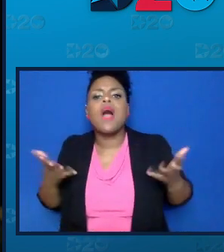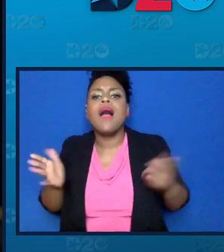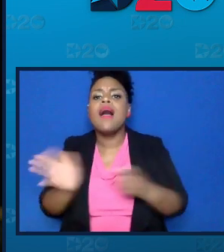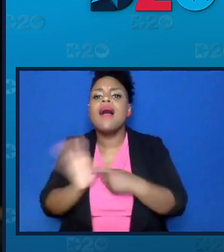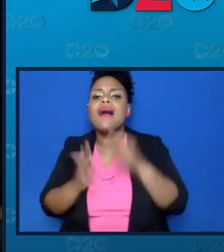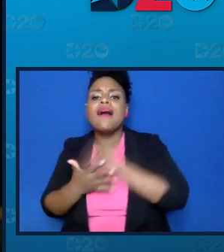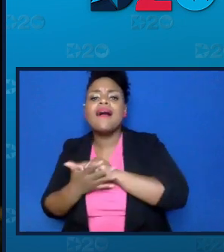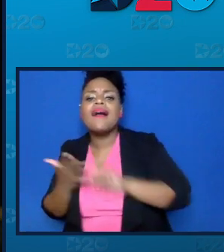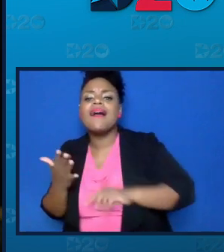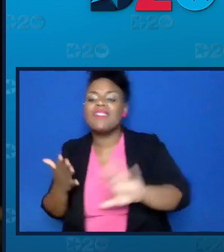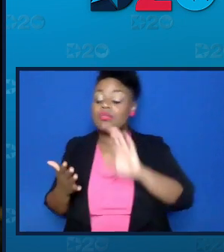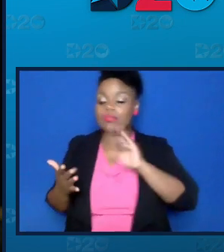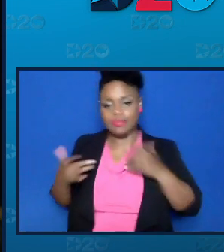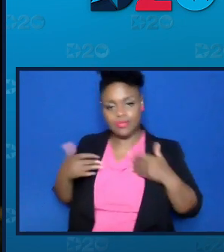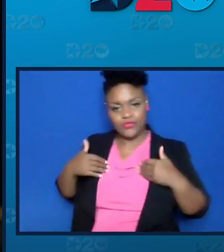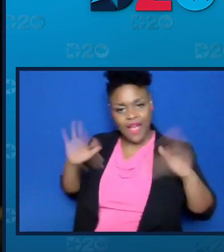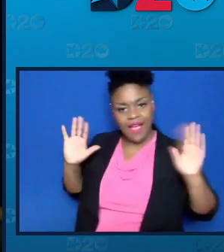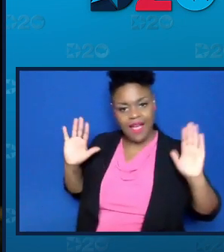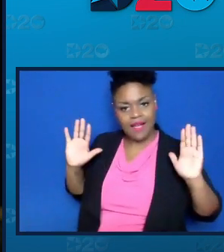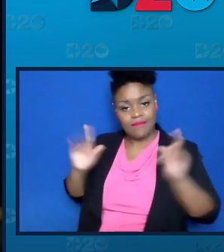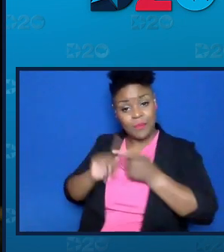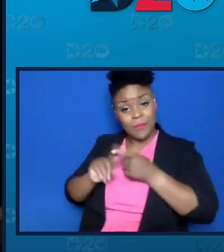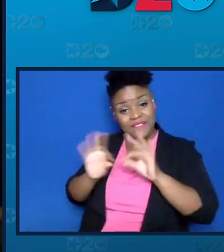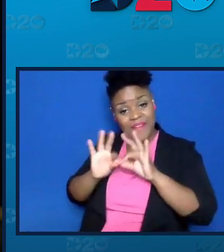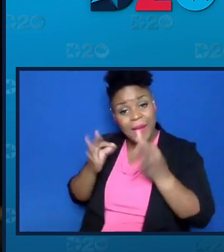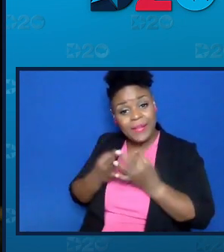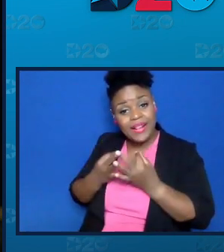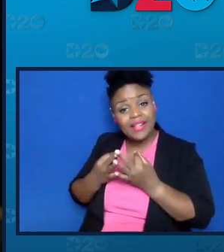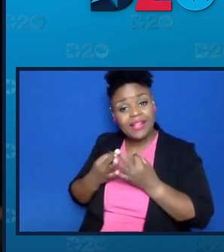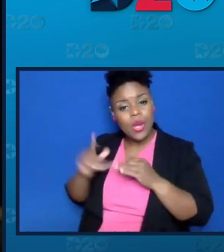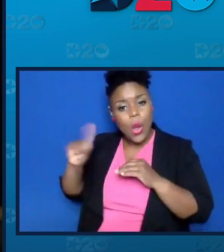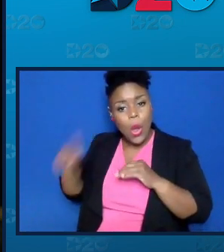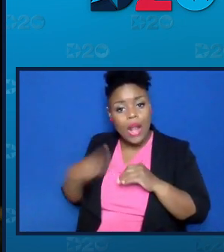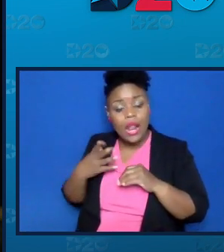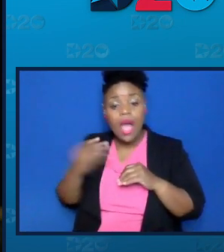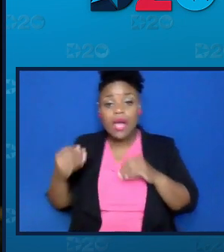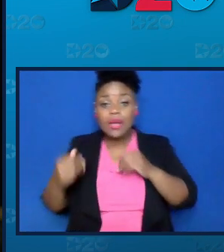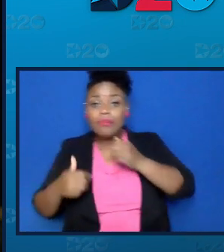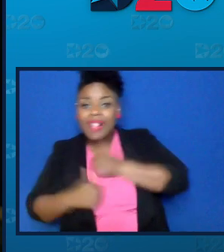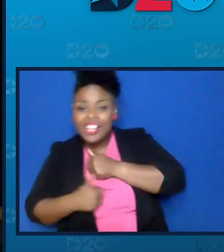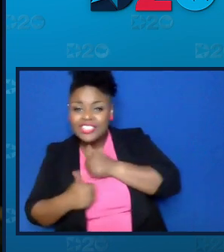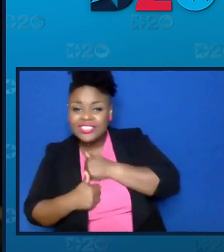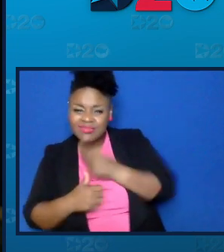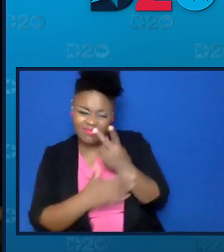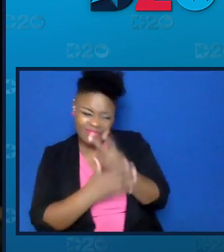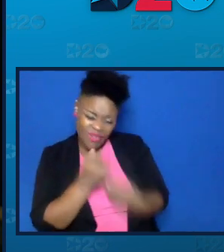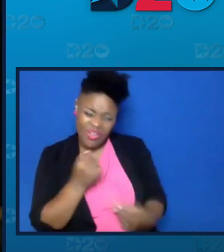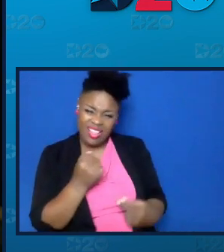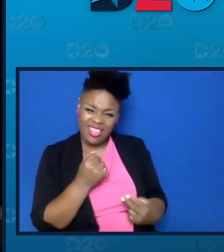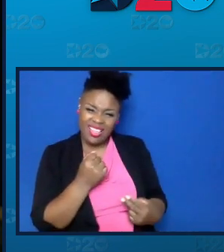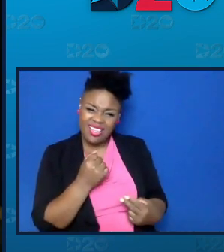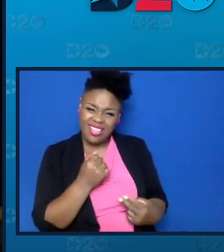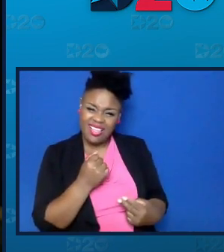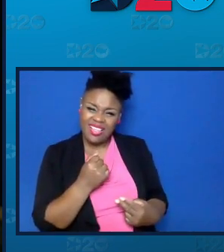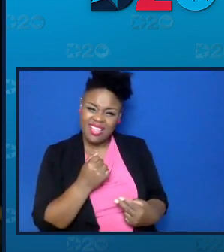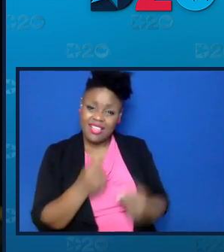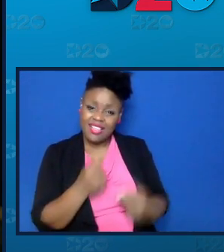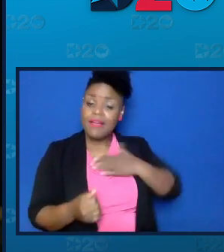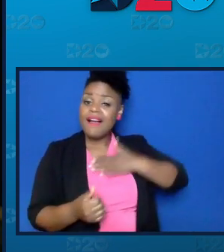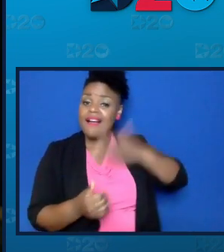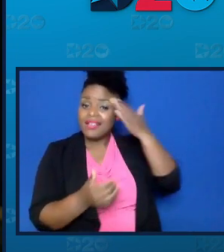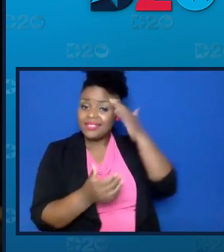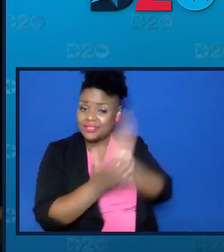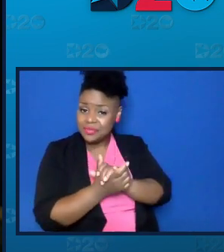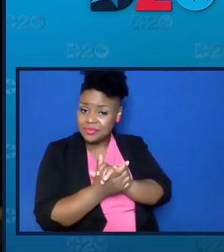in uniform. It's required from their families, too. My husband, Brian, was the one who rushed to Walter Reed after I was wounded in